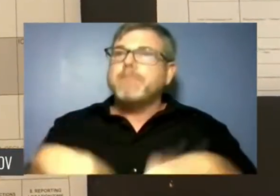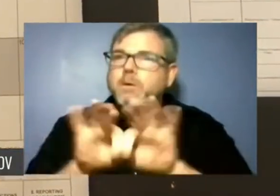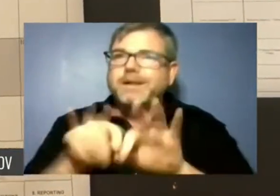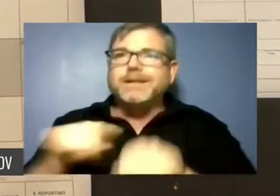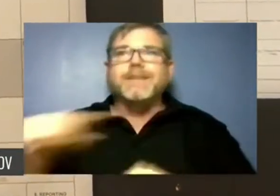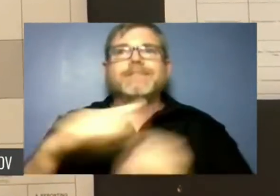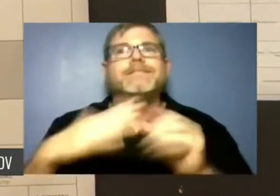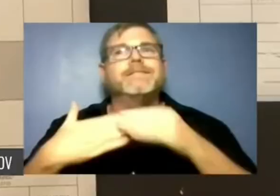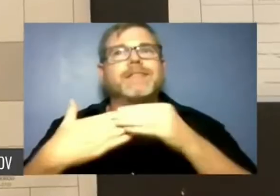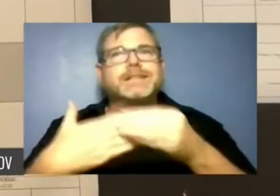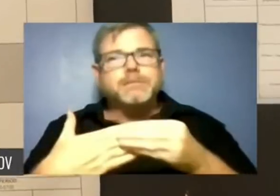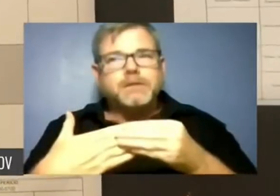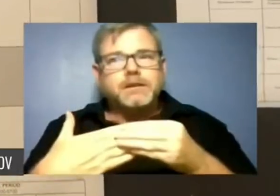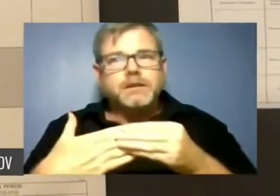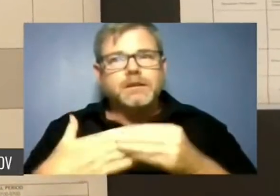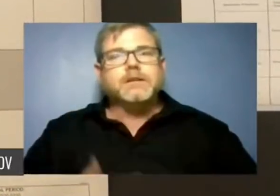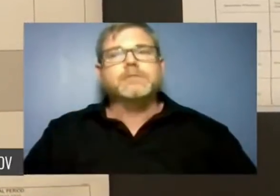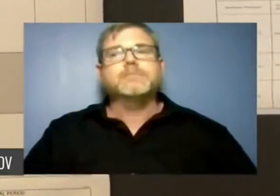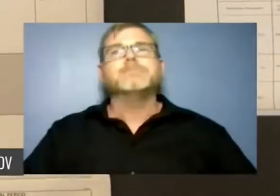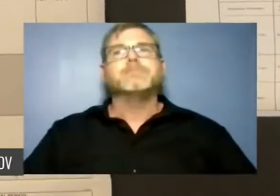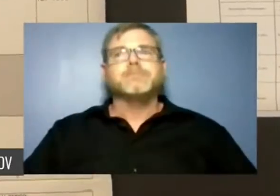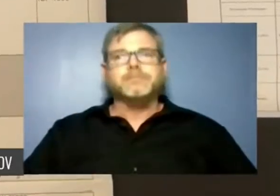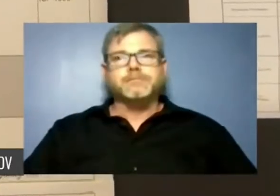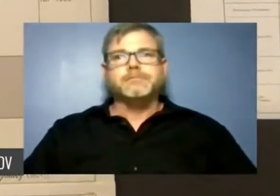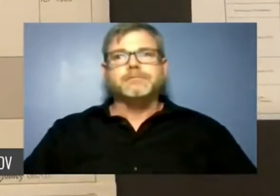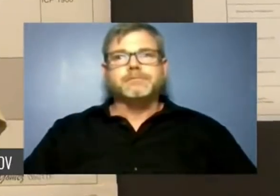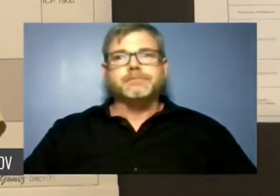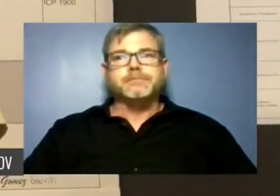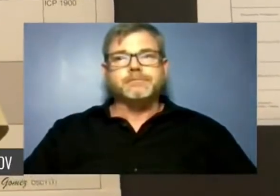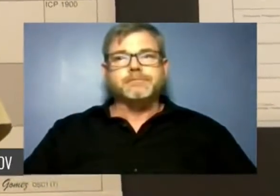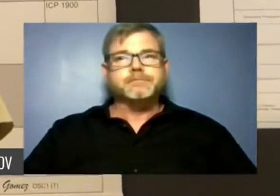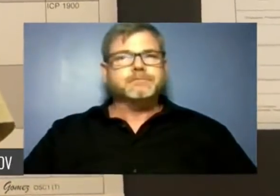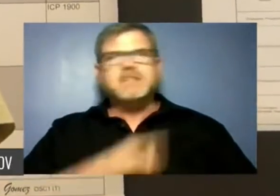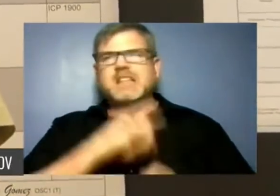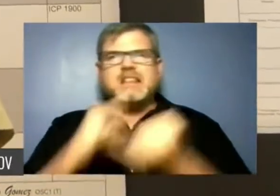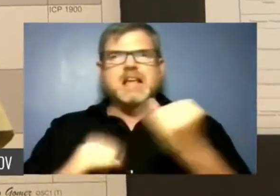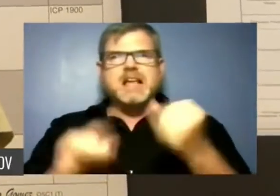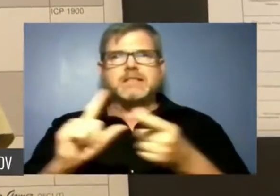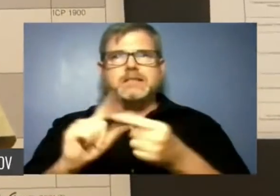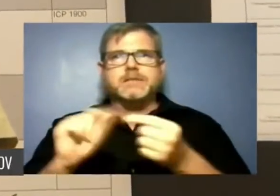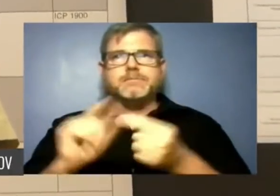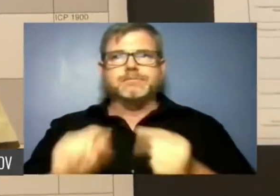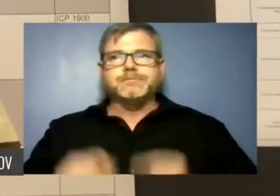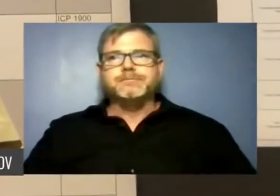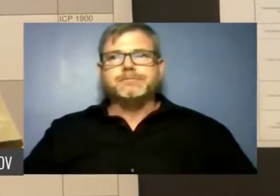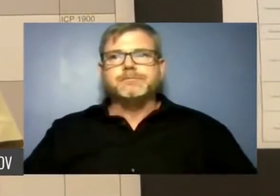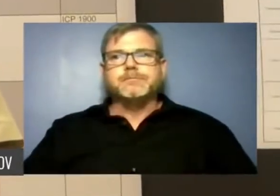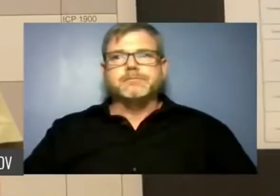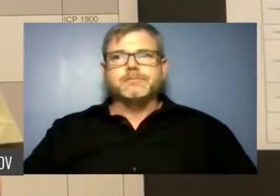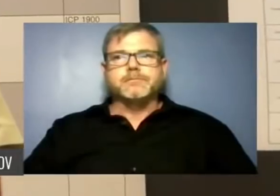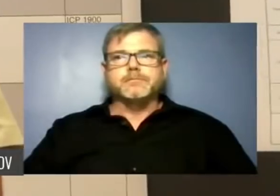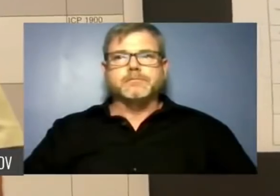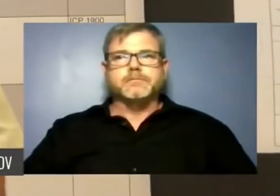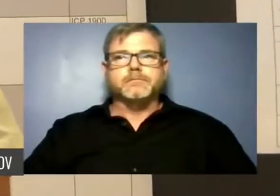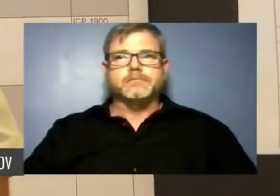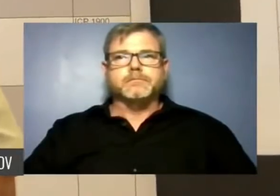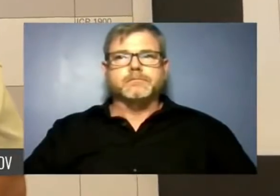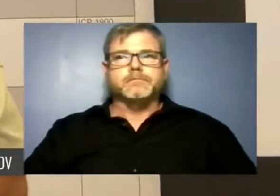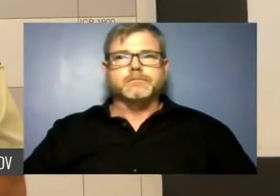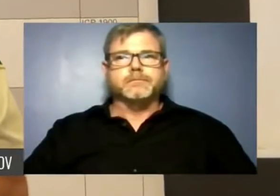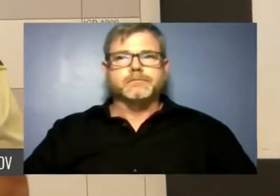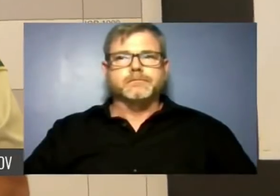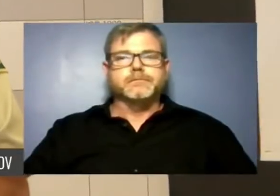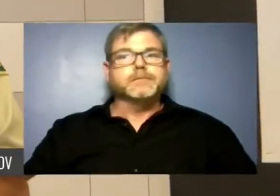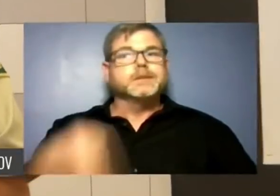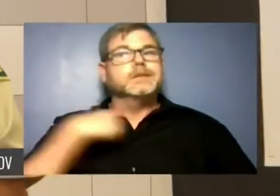have some daily discussions with our employees here in the forest. One thing we end with is, let's talk about one